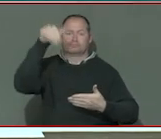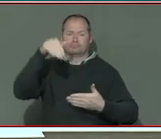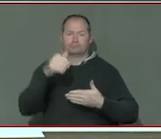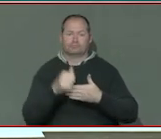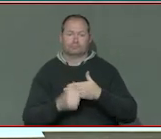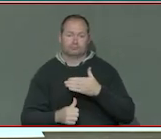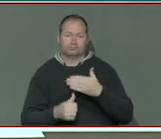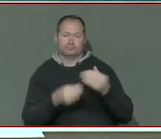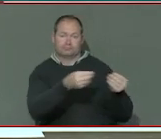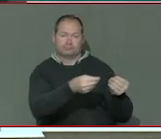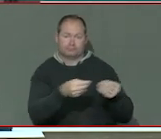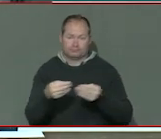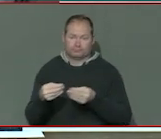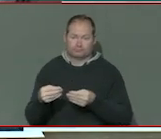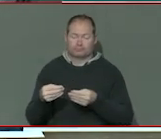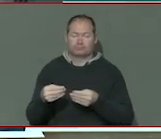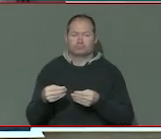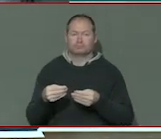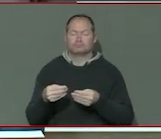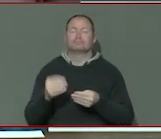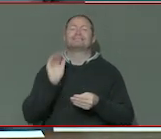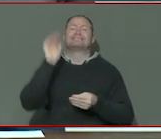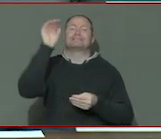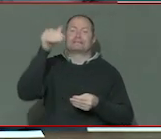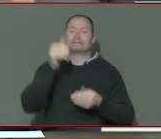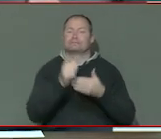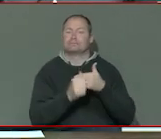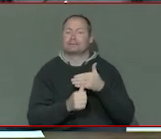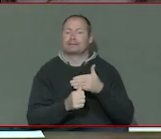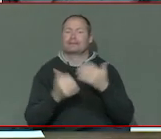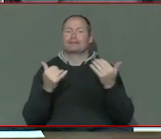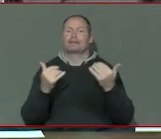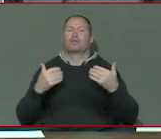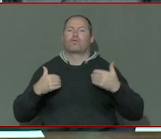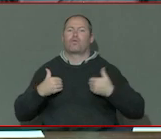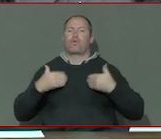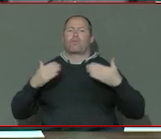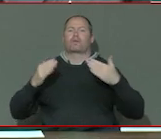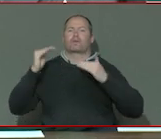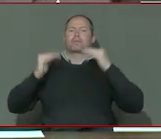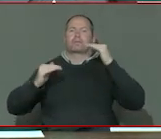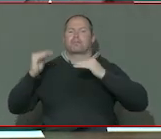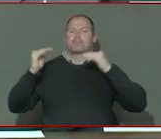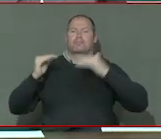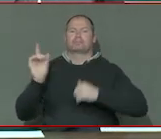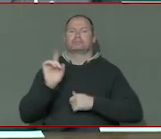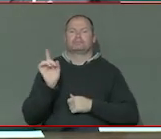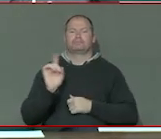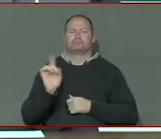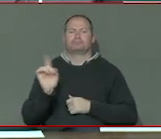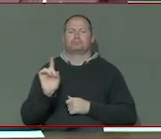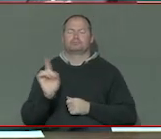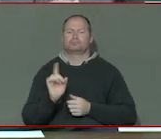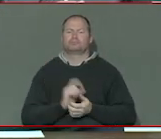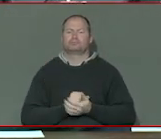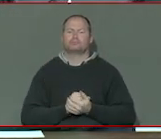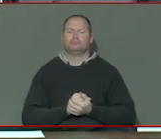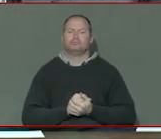Valley, the next month, what will the opening balance on that statement be?